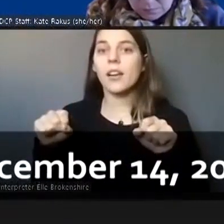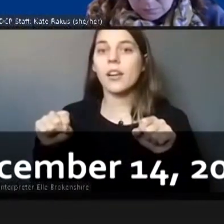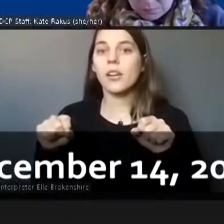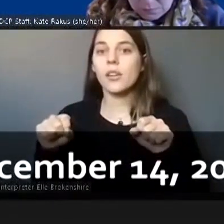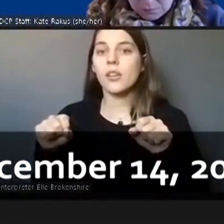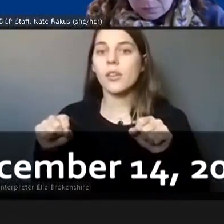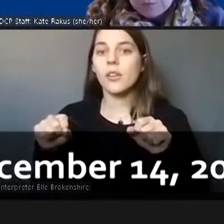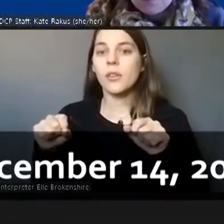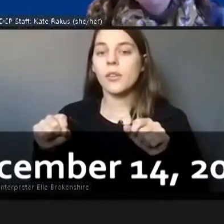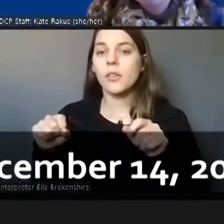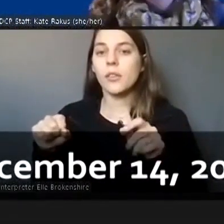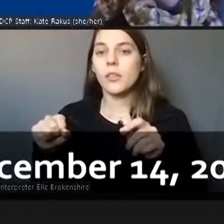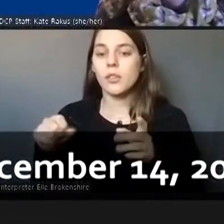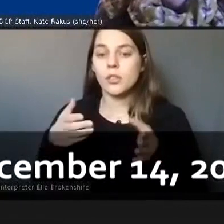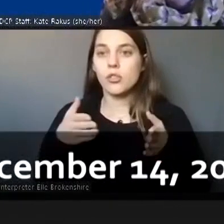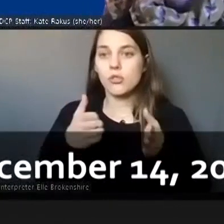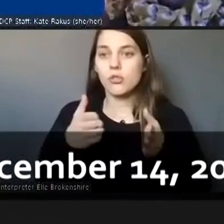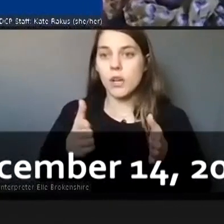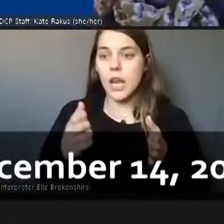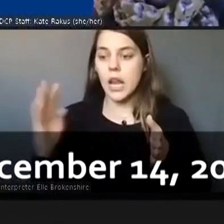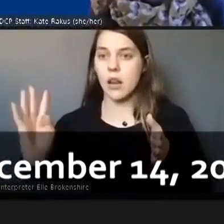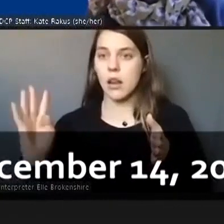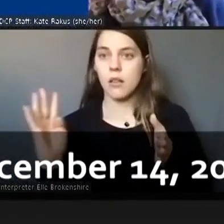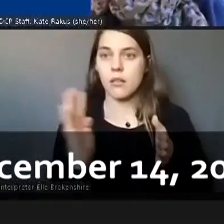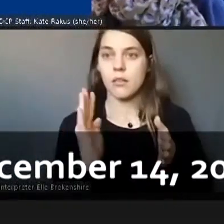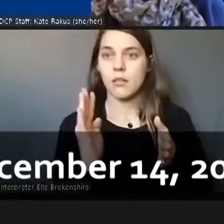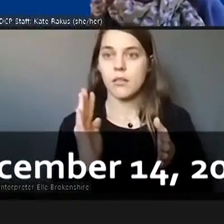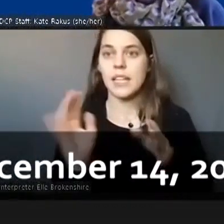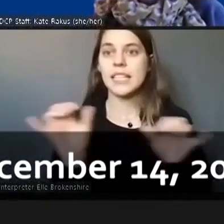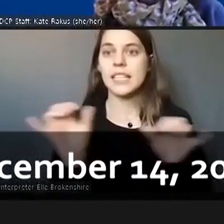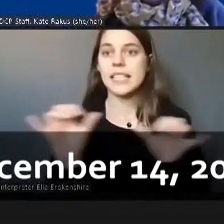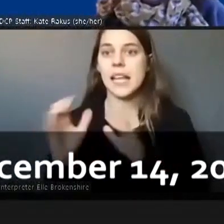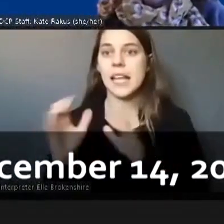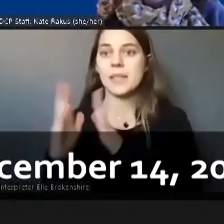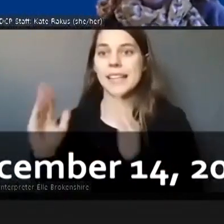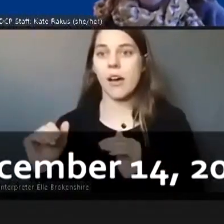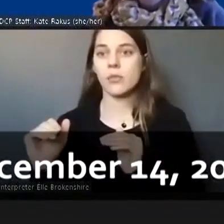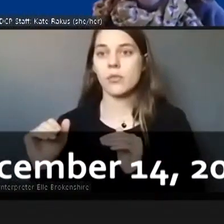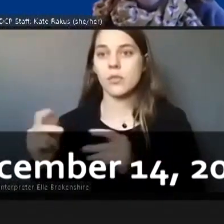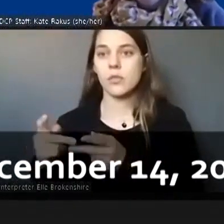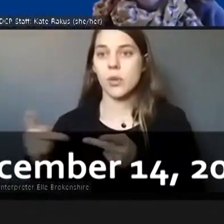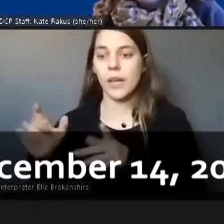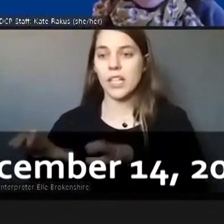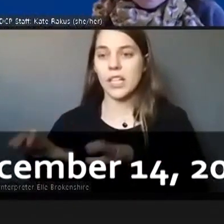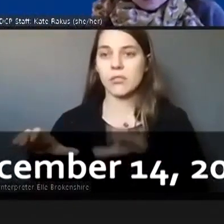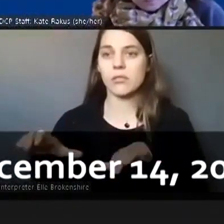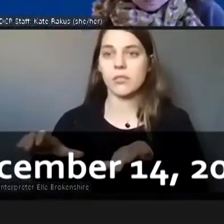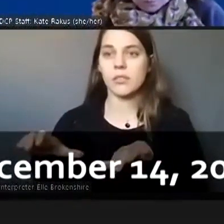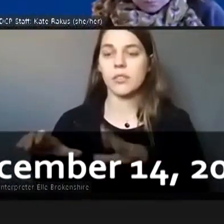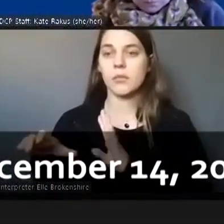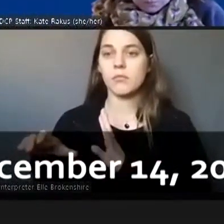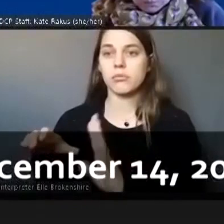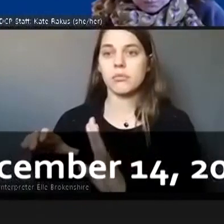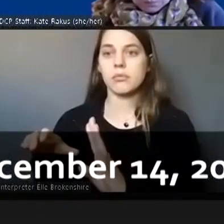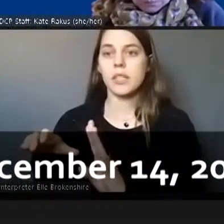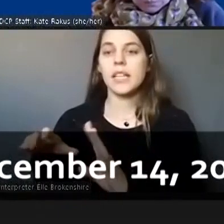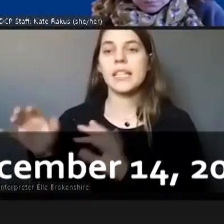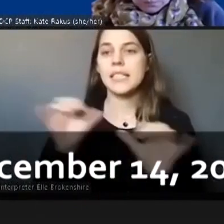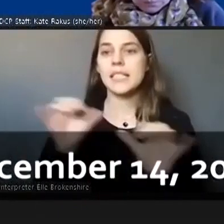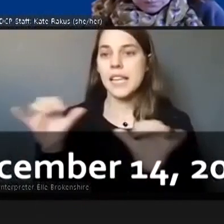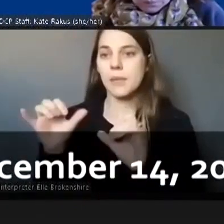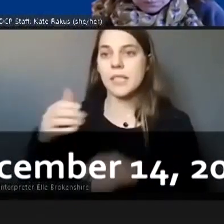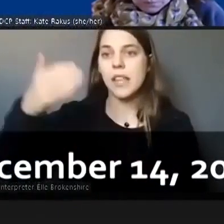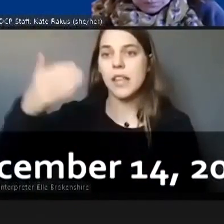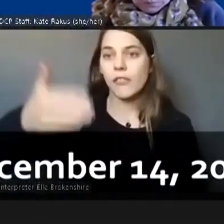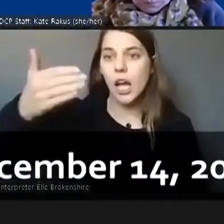close, it can go as close to the street as your house goes. The same thing with in the front setback, your